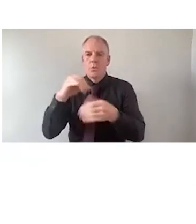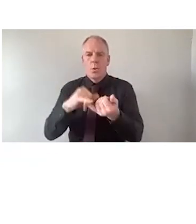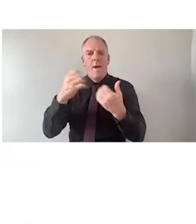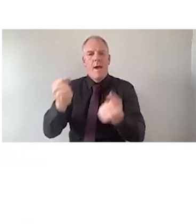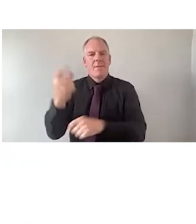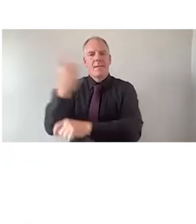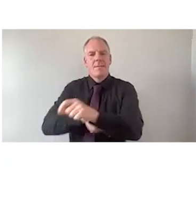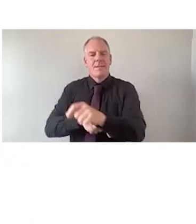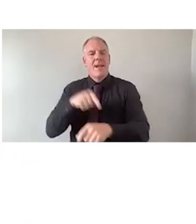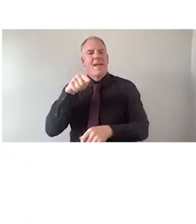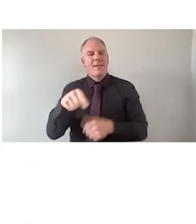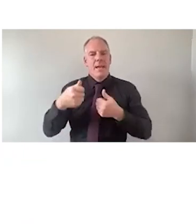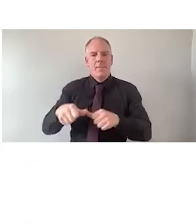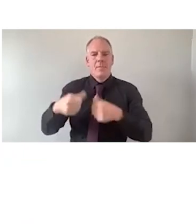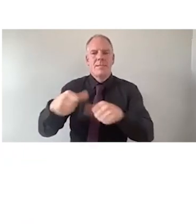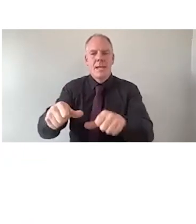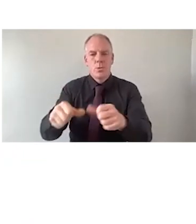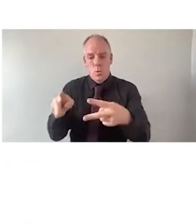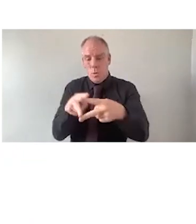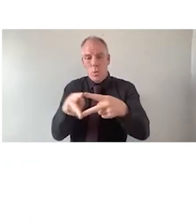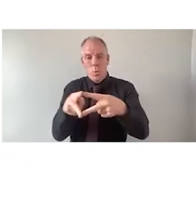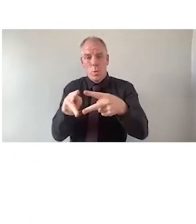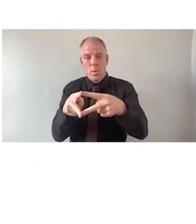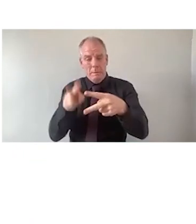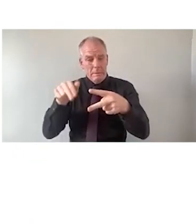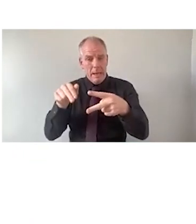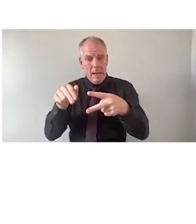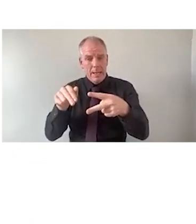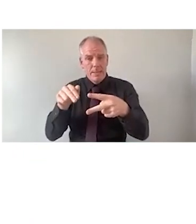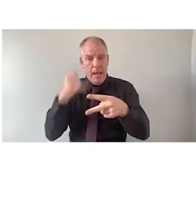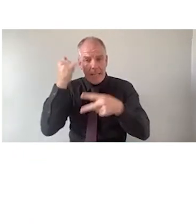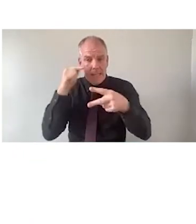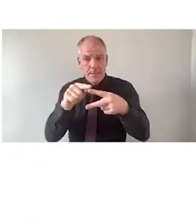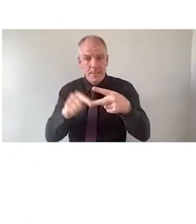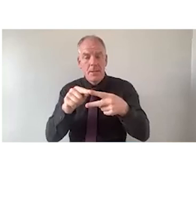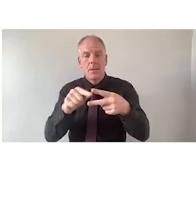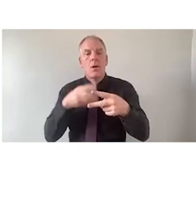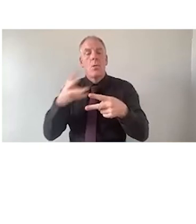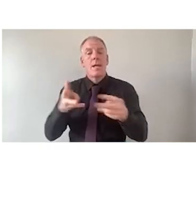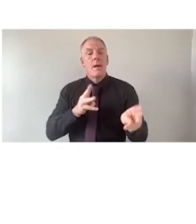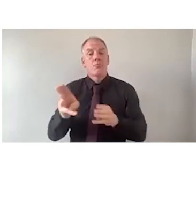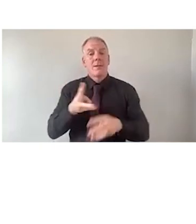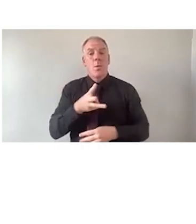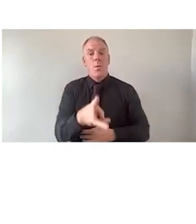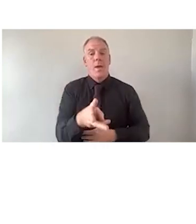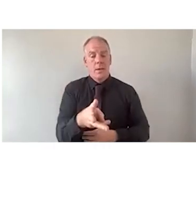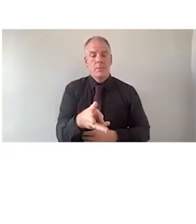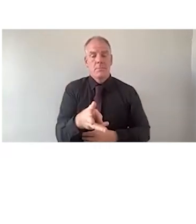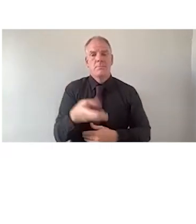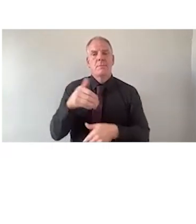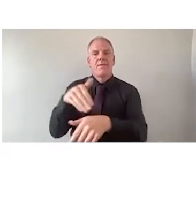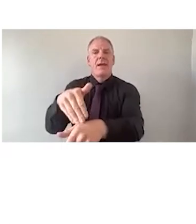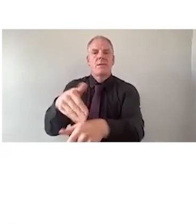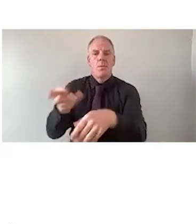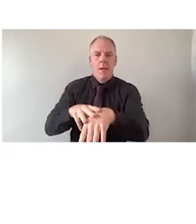And I think the implementation of those two innovations will actually, in practical terms, will have